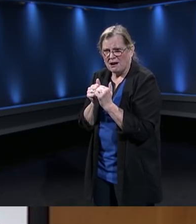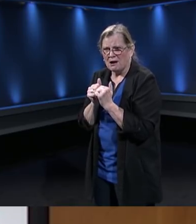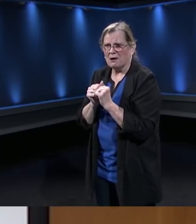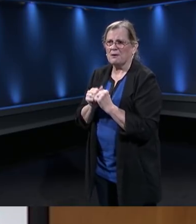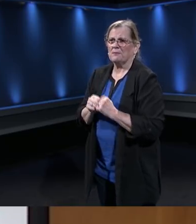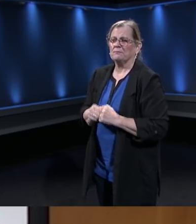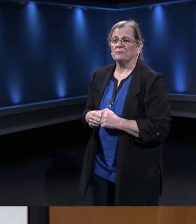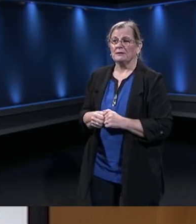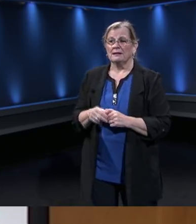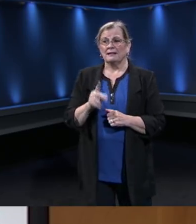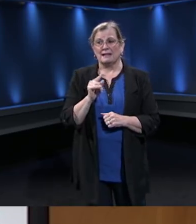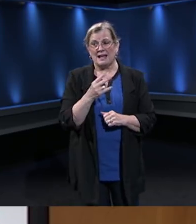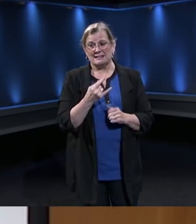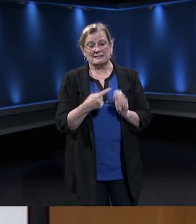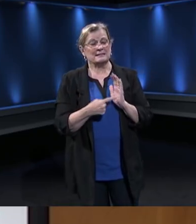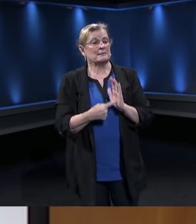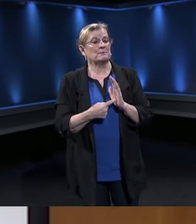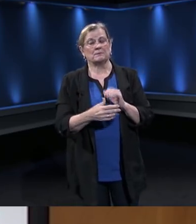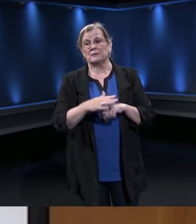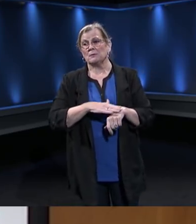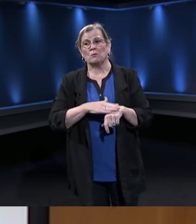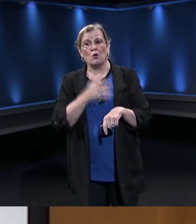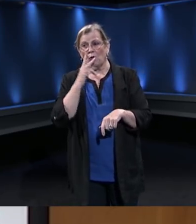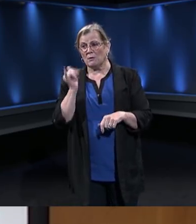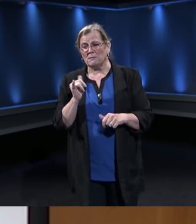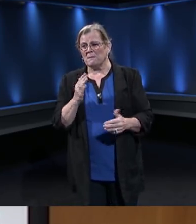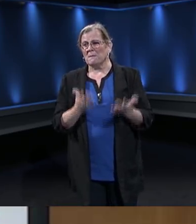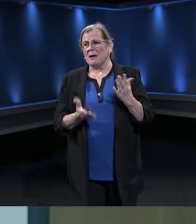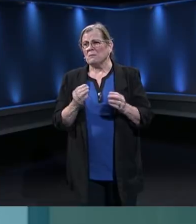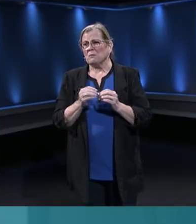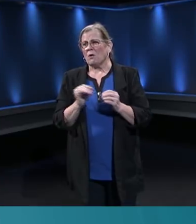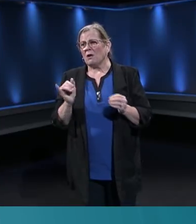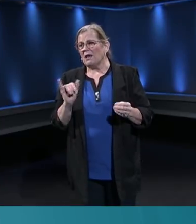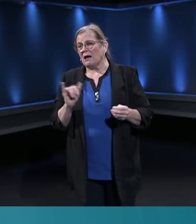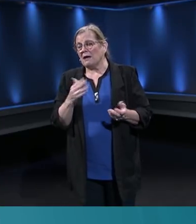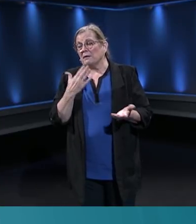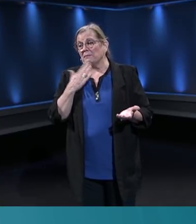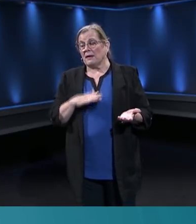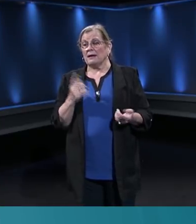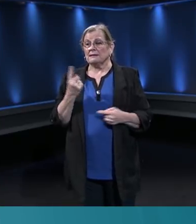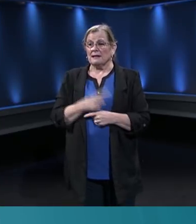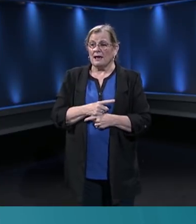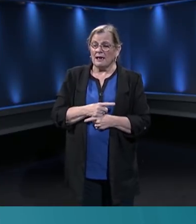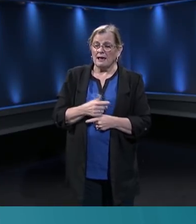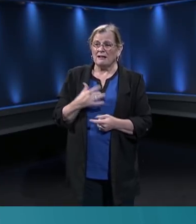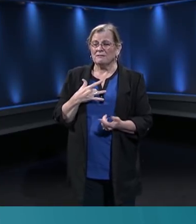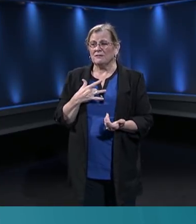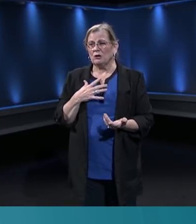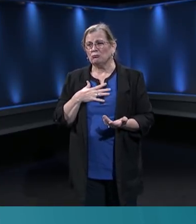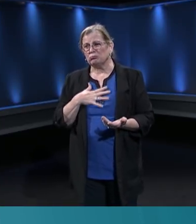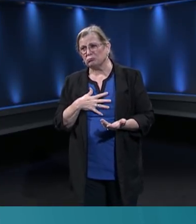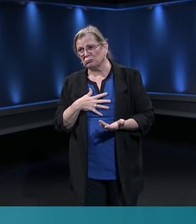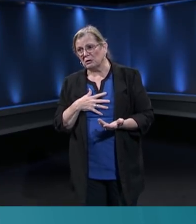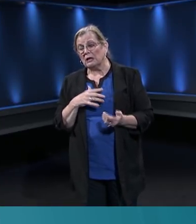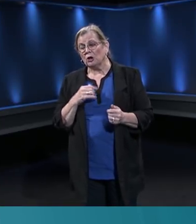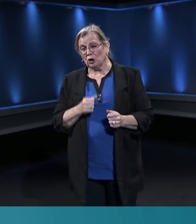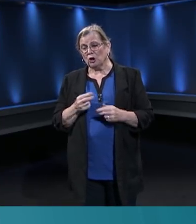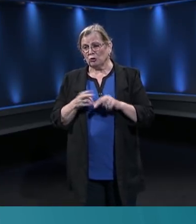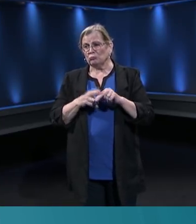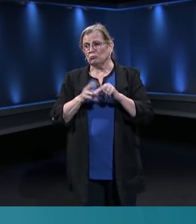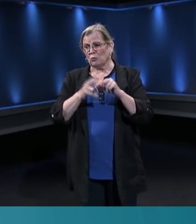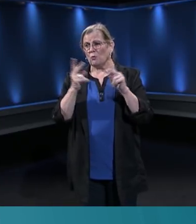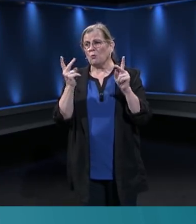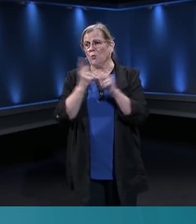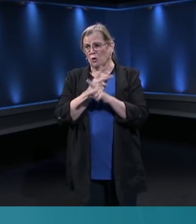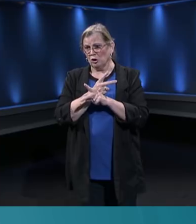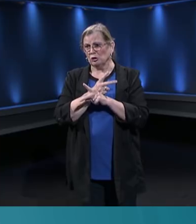symptoms that something may be more than just having a few days where we're not feeling well, we're looking for how that's